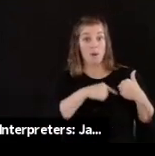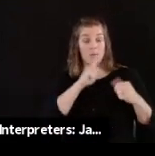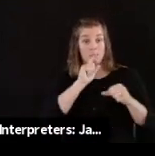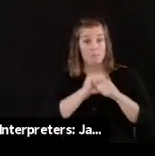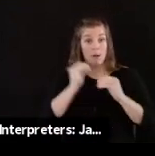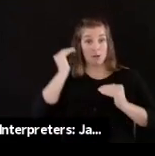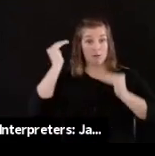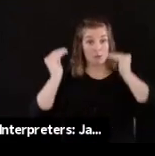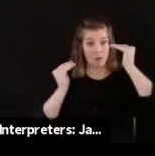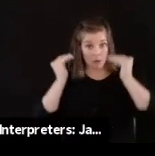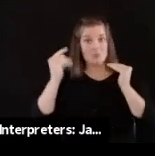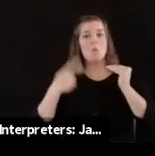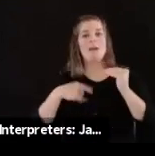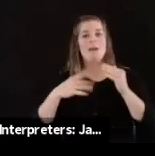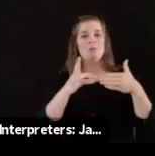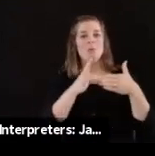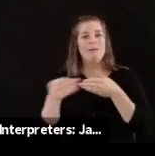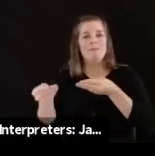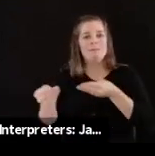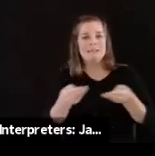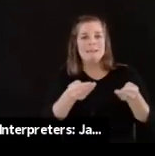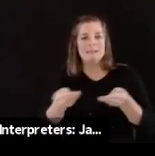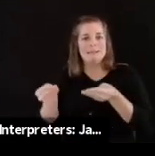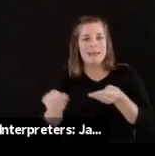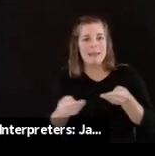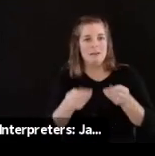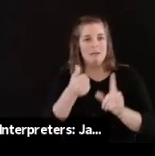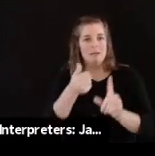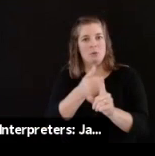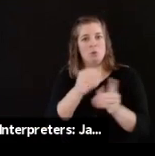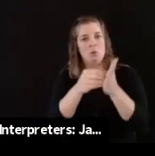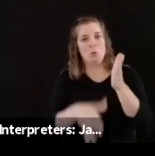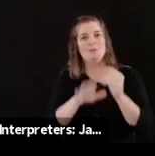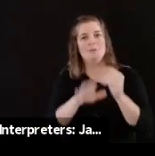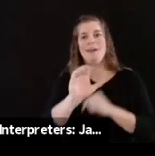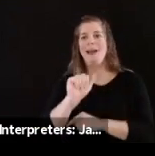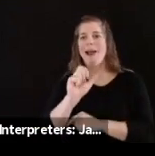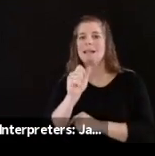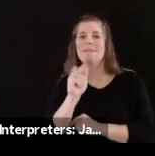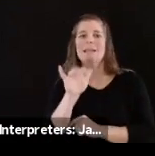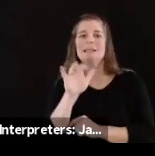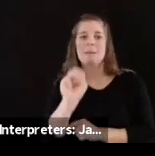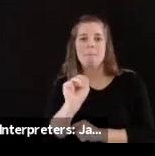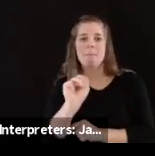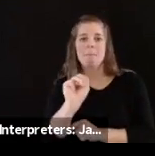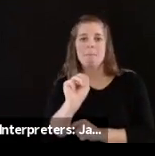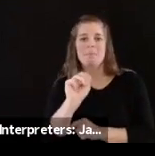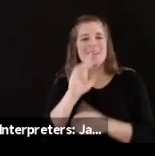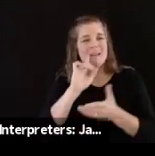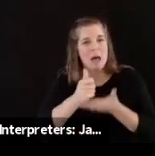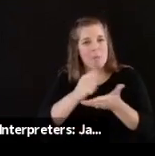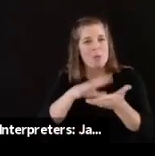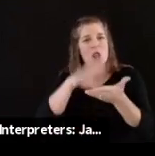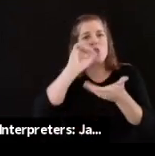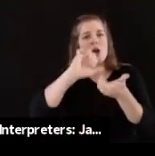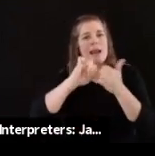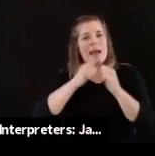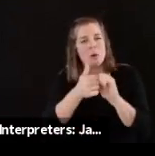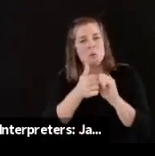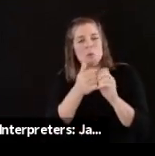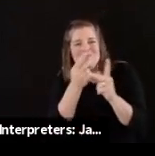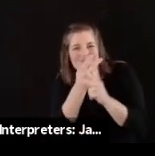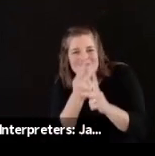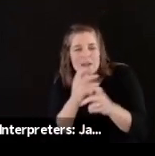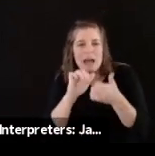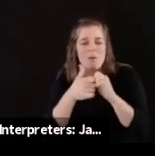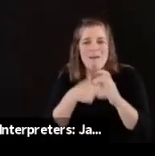effective facilitators of our students' activism. We've got to help them learn how to have really tricky conversations. We have to expose